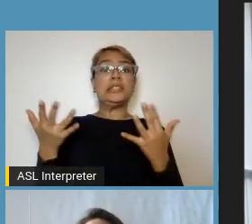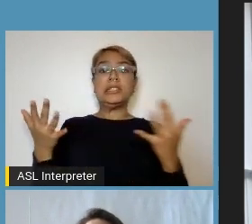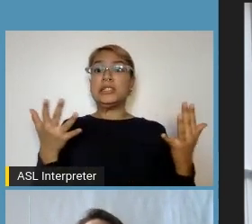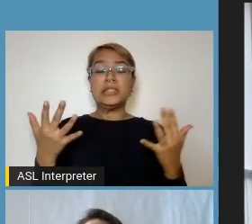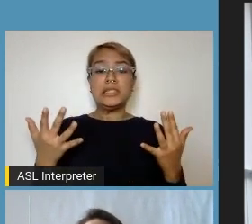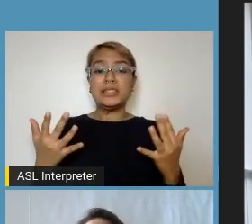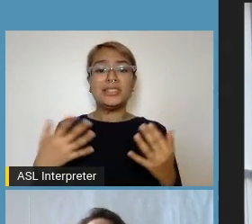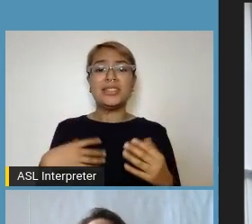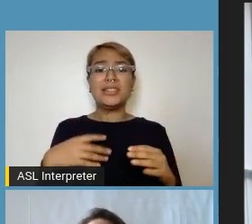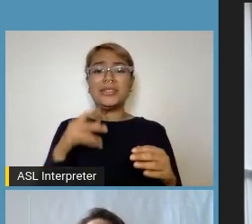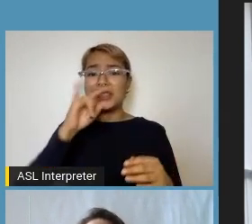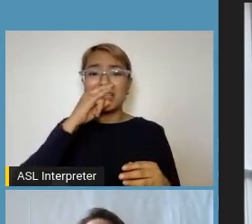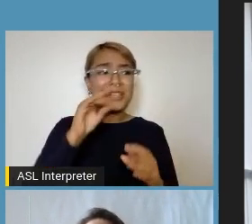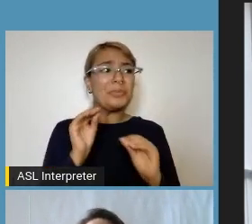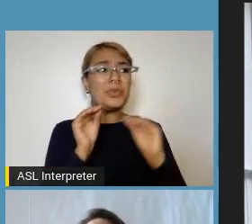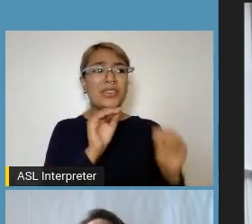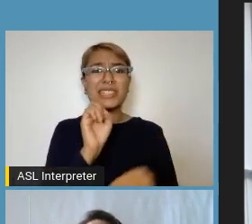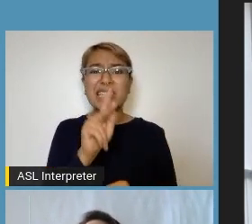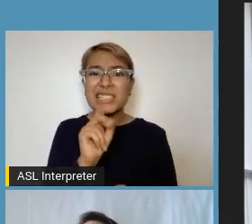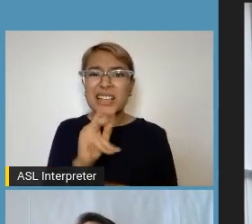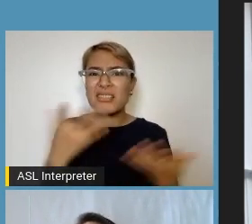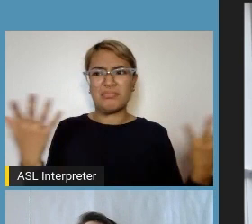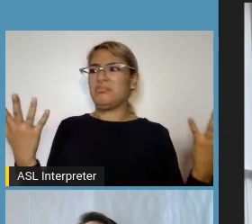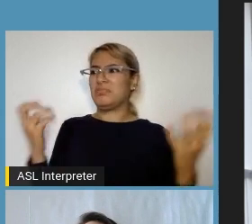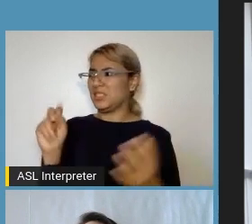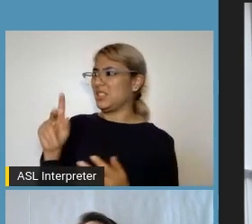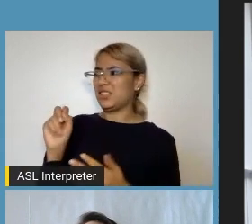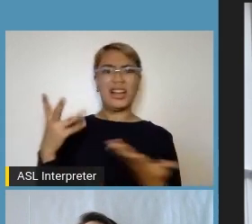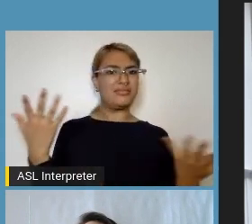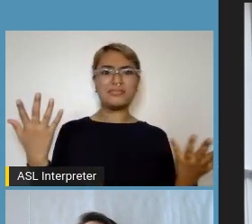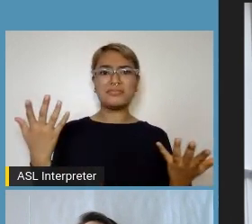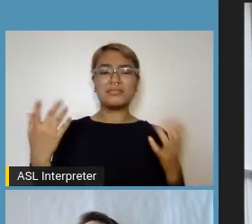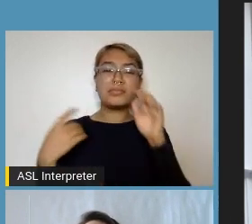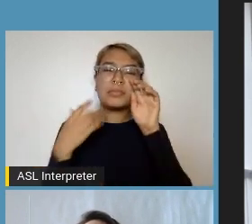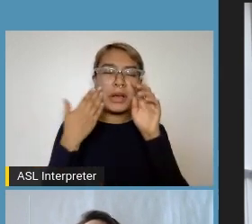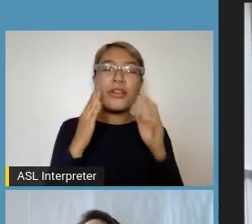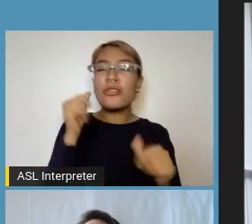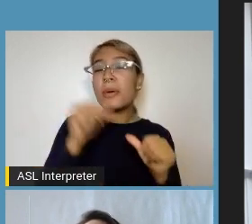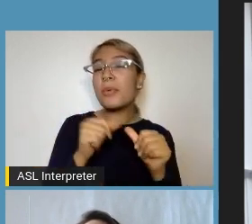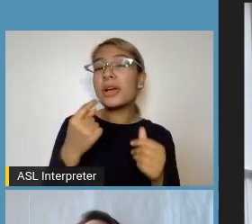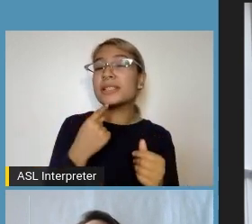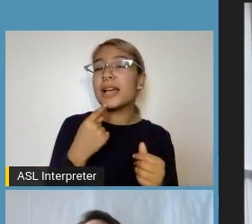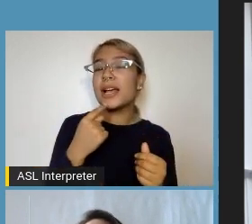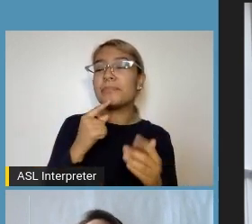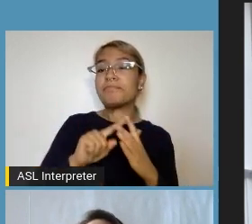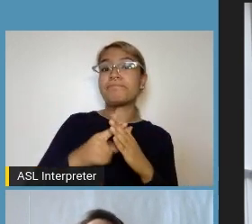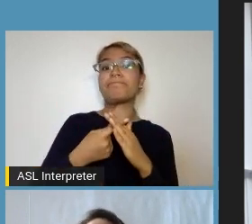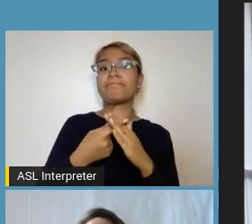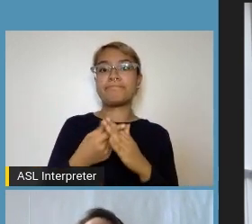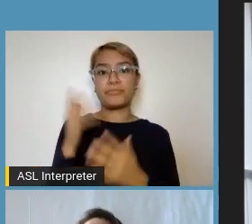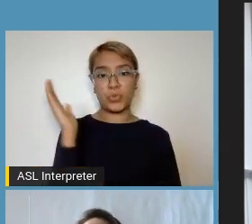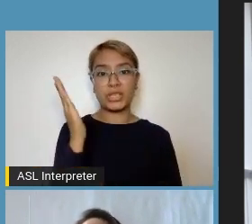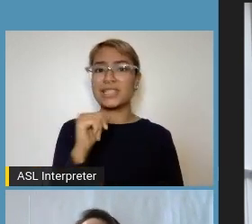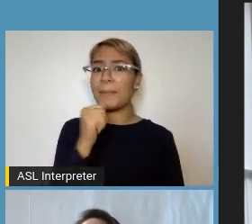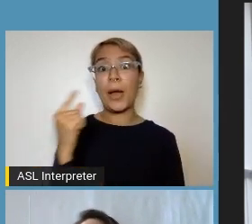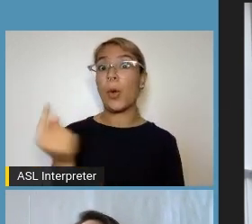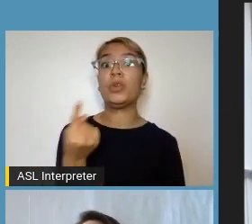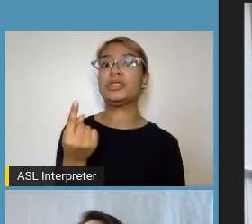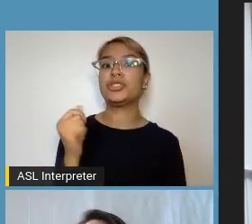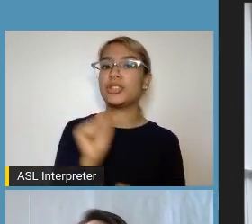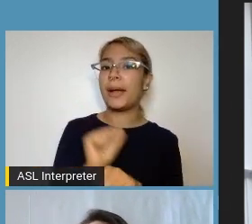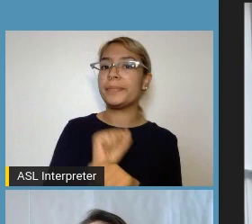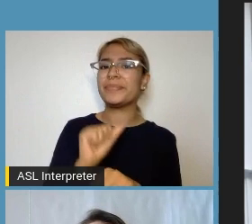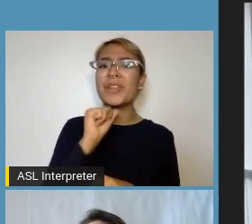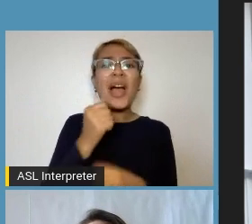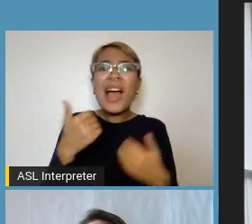move to TikTok. And I don't know if you remember what I said in the beginning of this presentation, but this is not my only job and I do not have